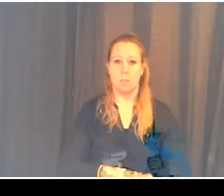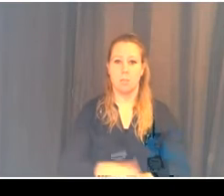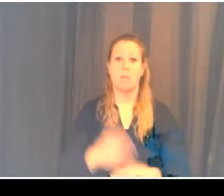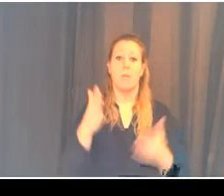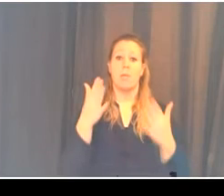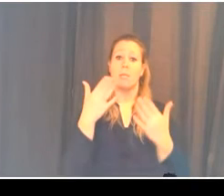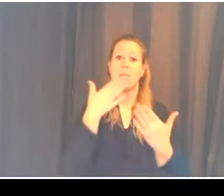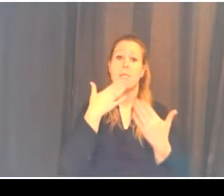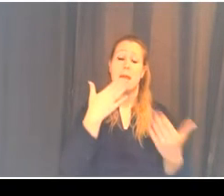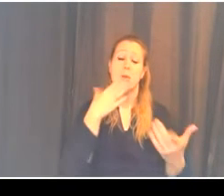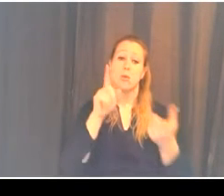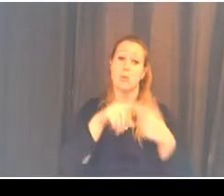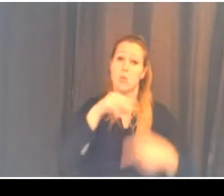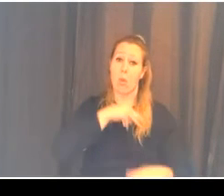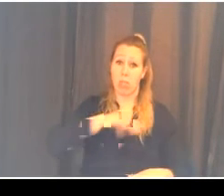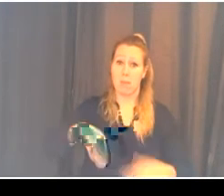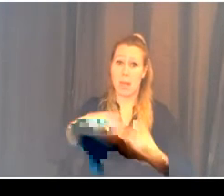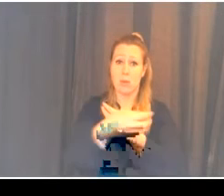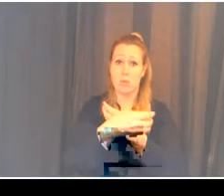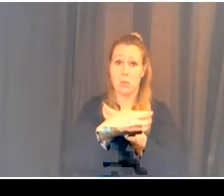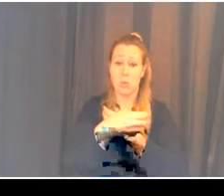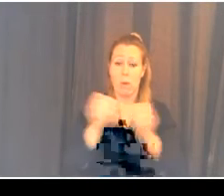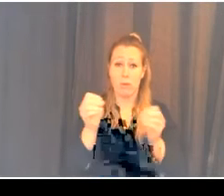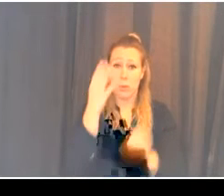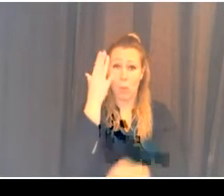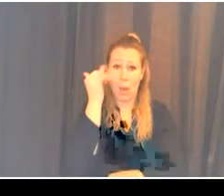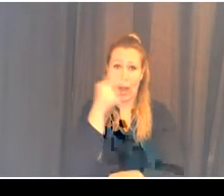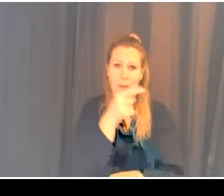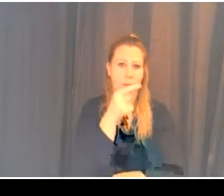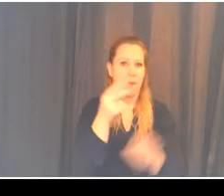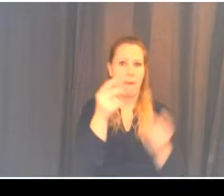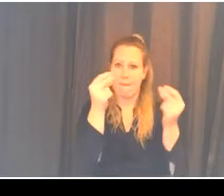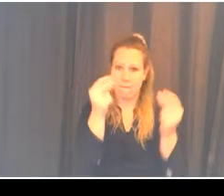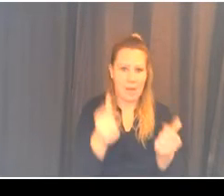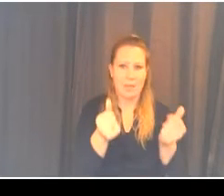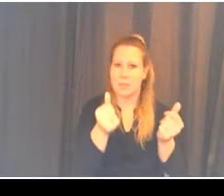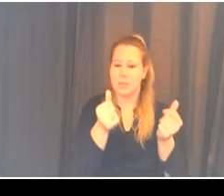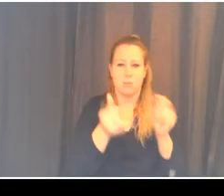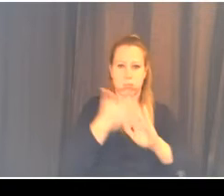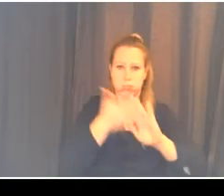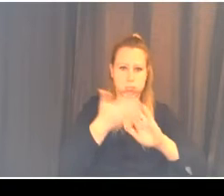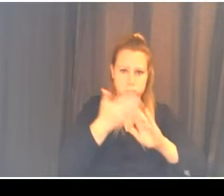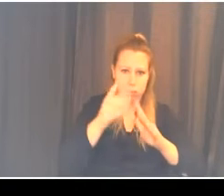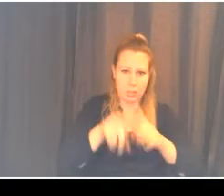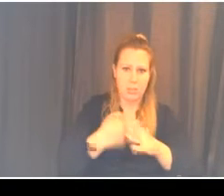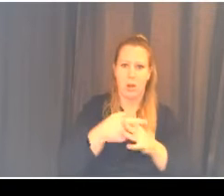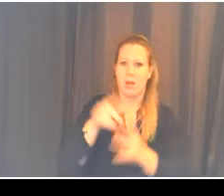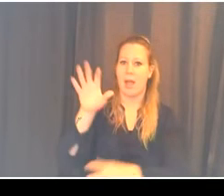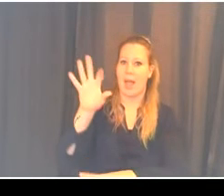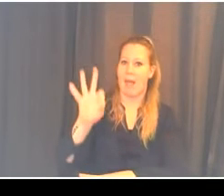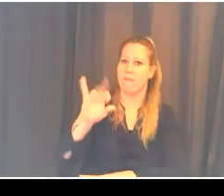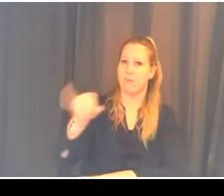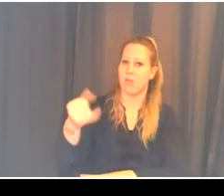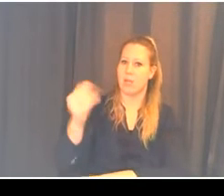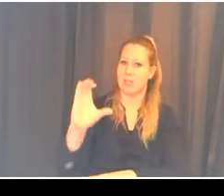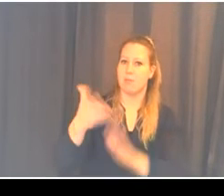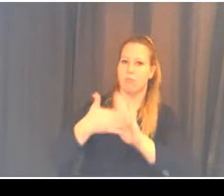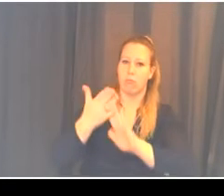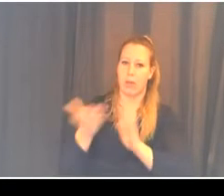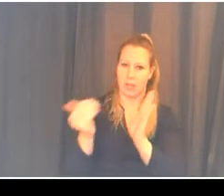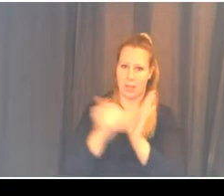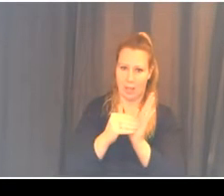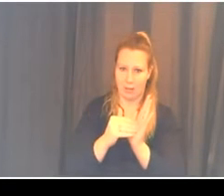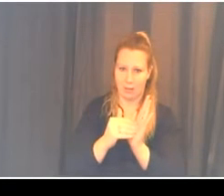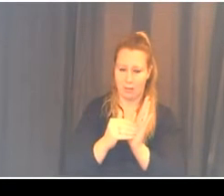extraordinary strains and heroic sacrifices on the part of the NYPD and Emergency Services right now we